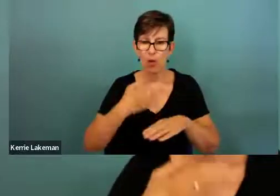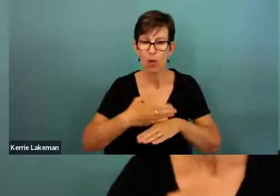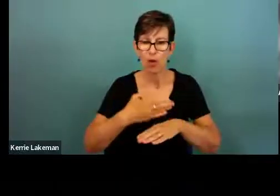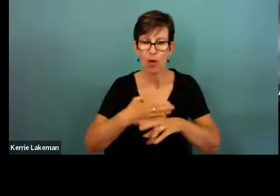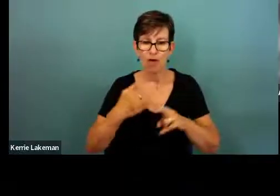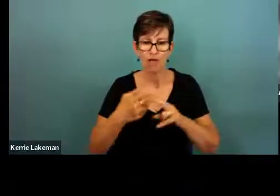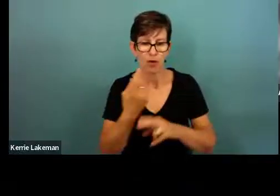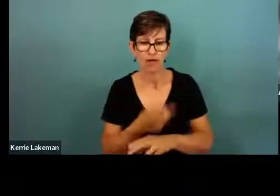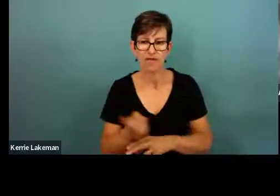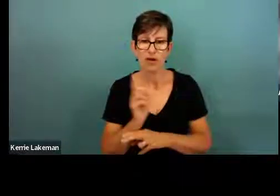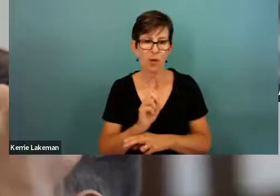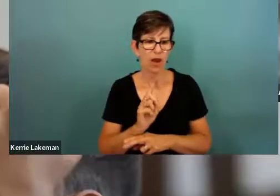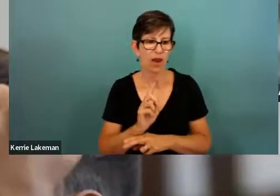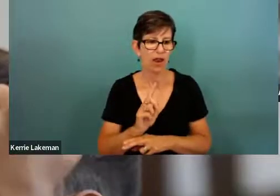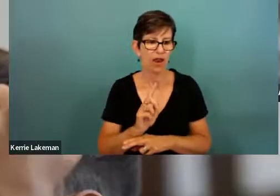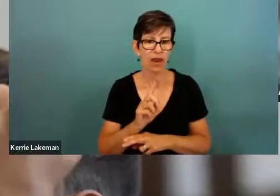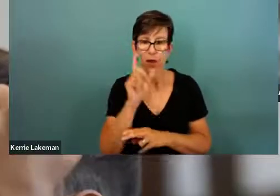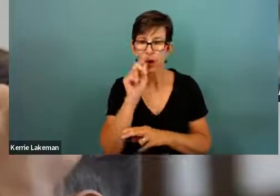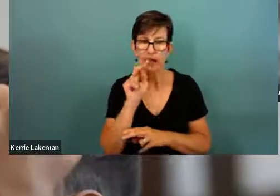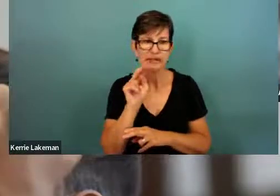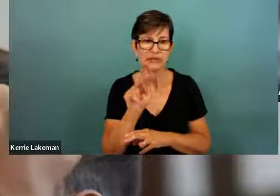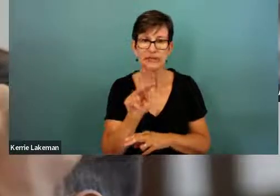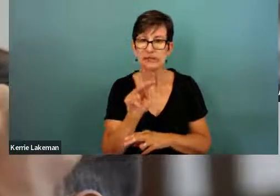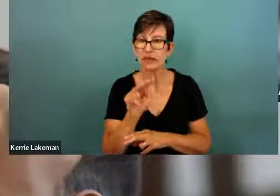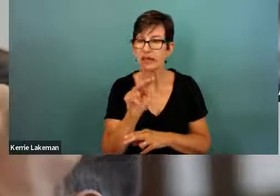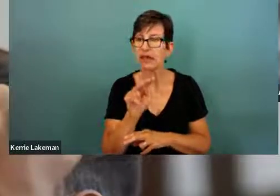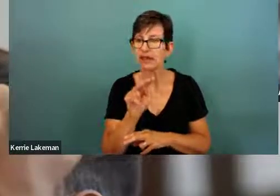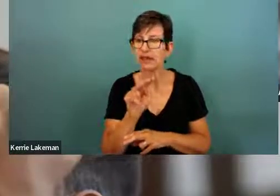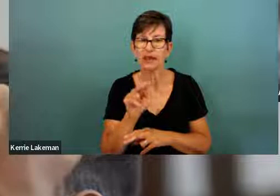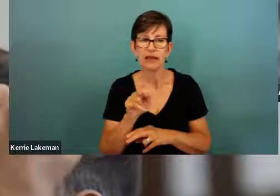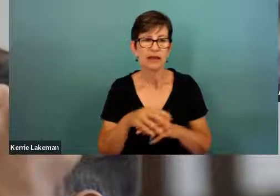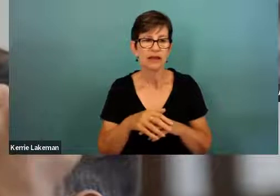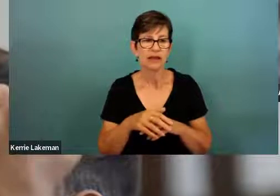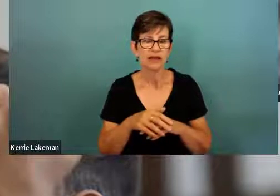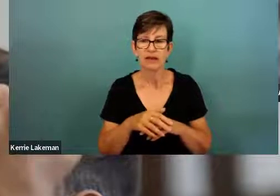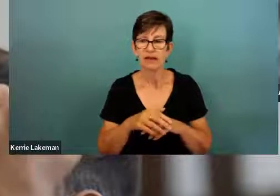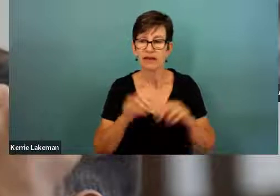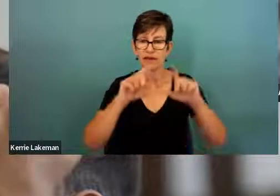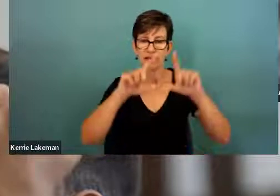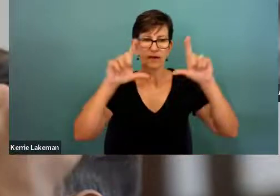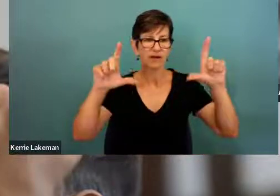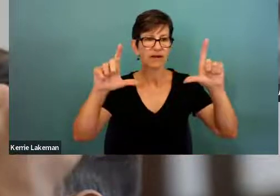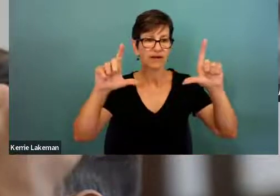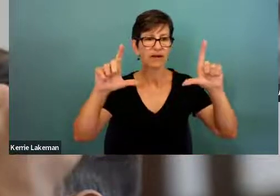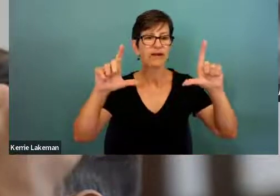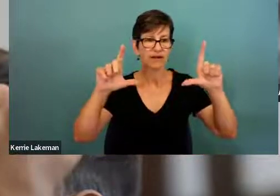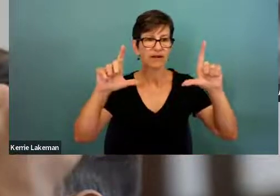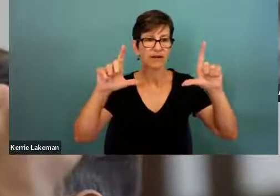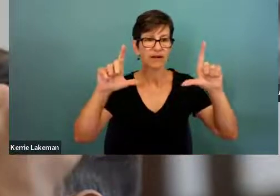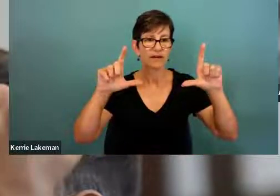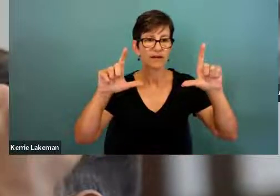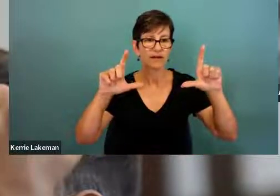for everybody. Has everybody seen our title slide there? Auslan in English Storytime.